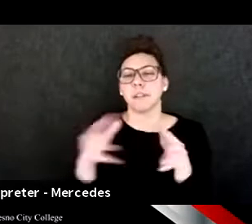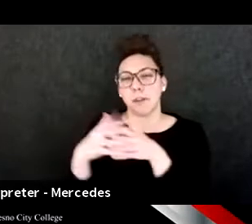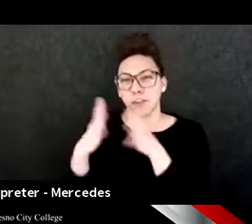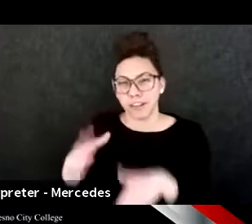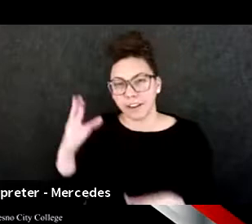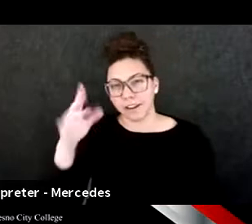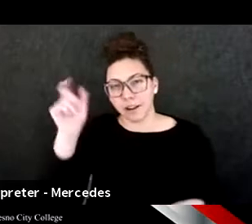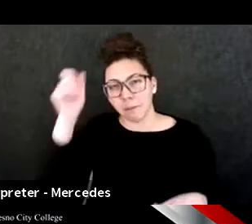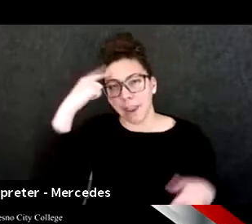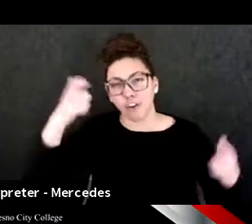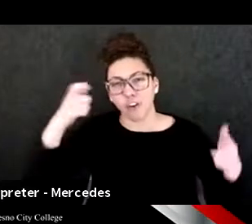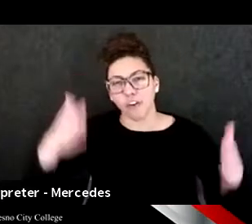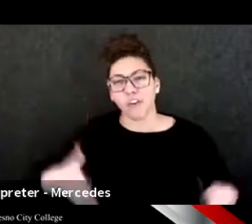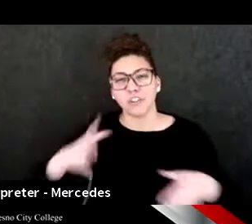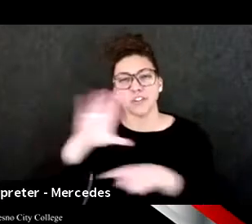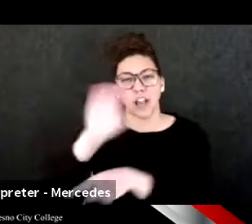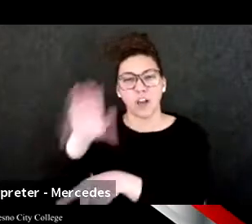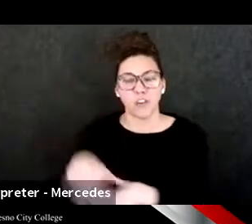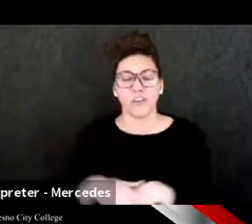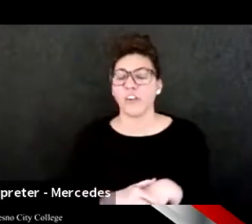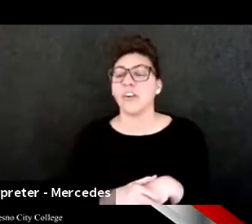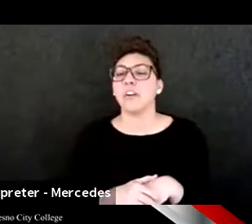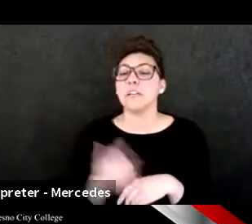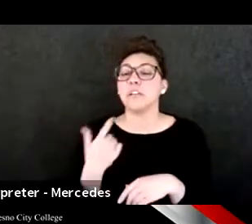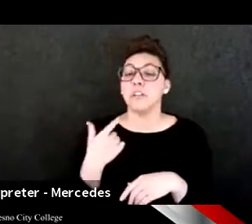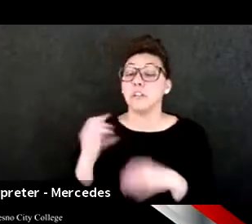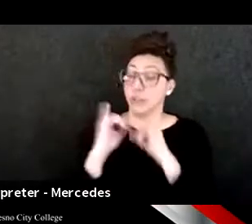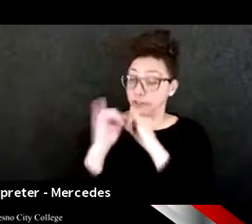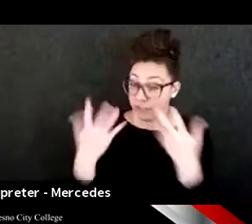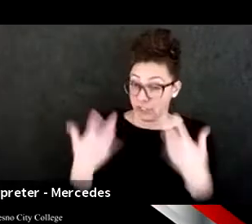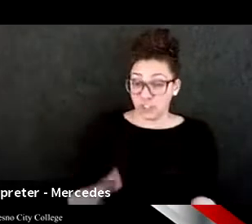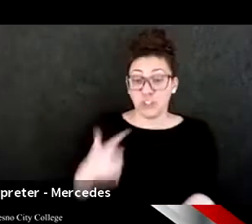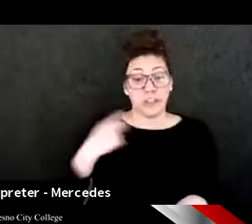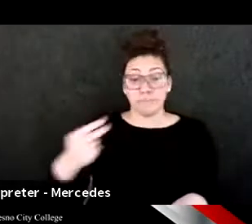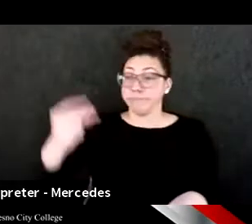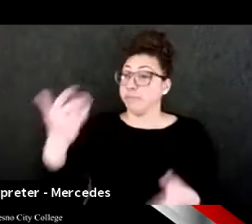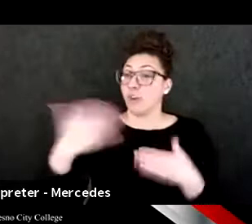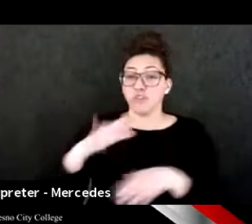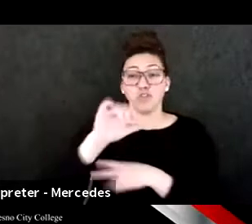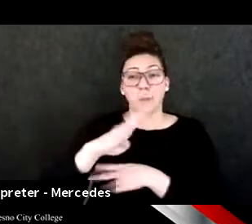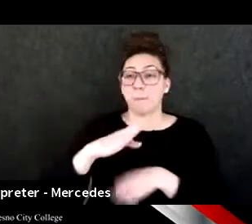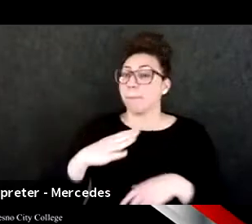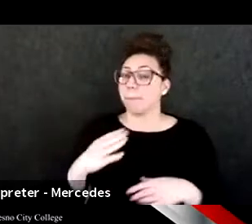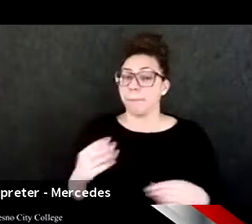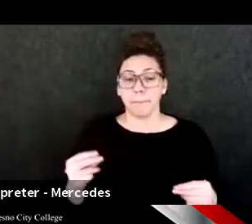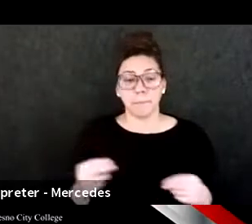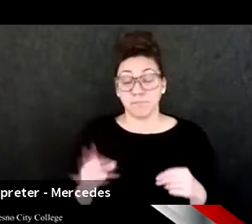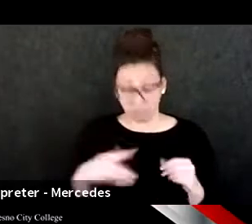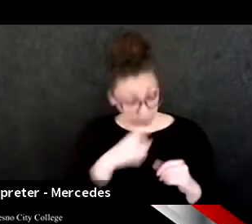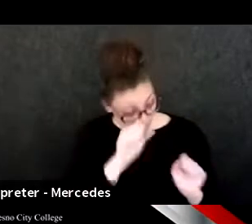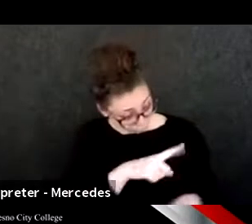me the job on the spot for a grant-funded program. And when I asked when they wanted me to start, they said, well, can you start